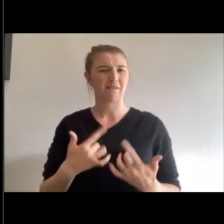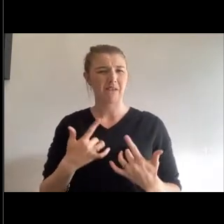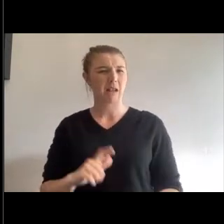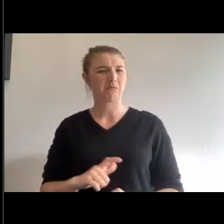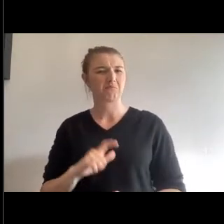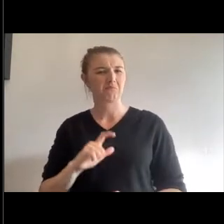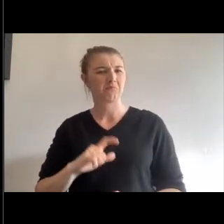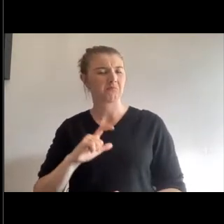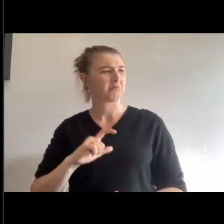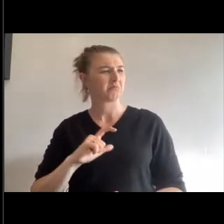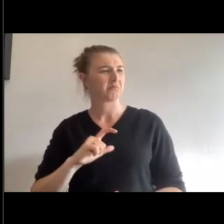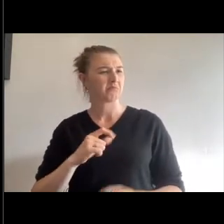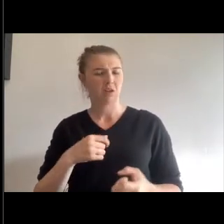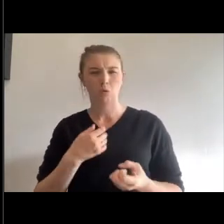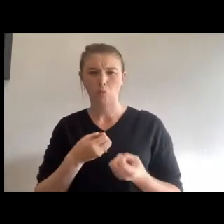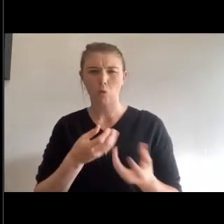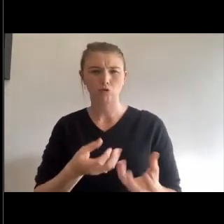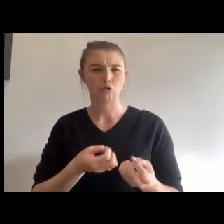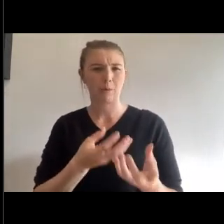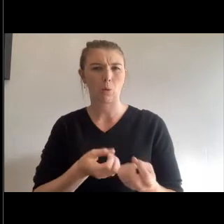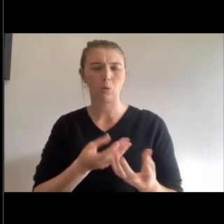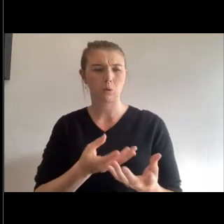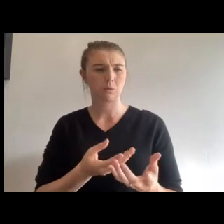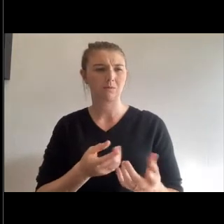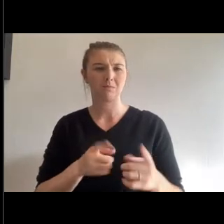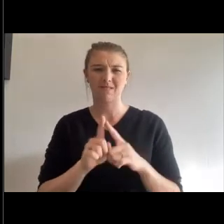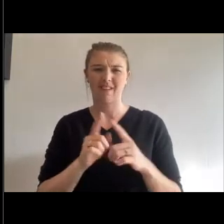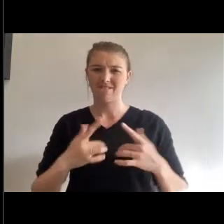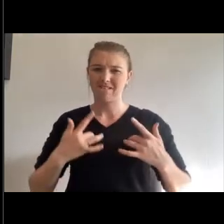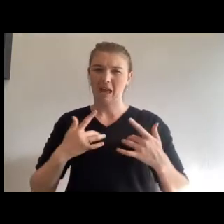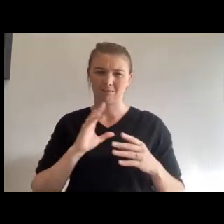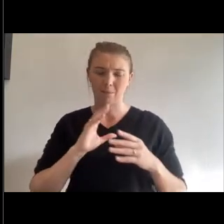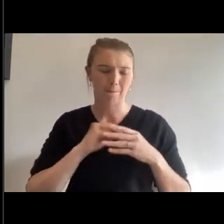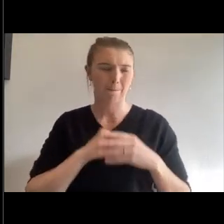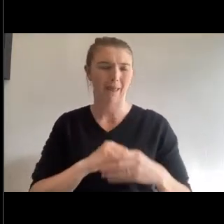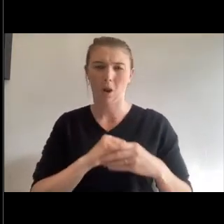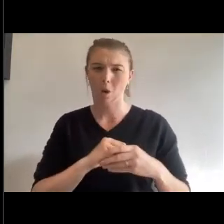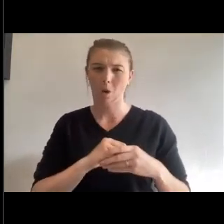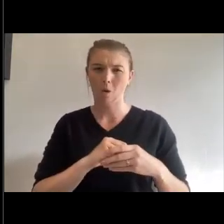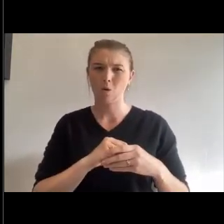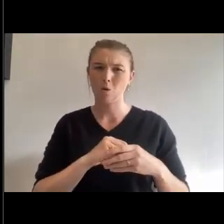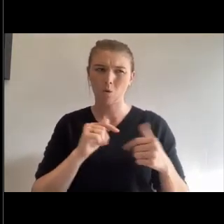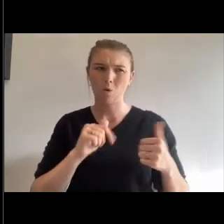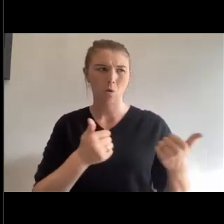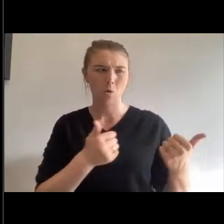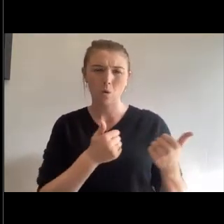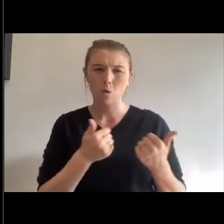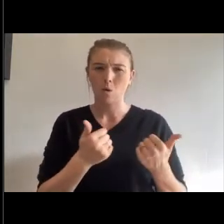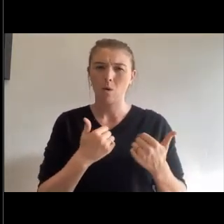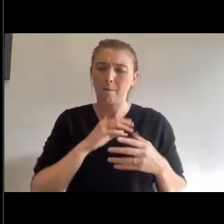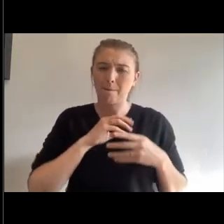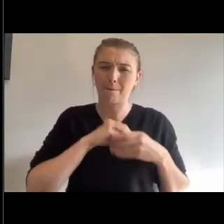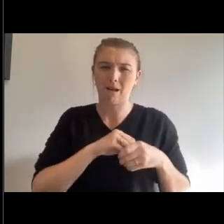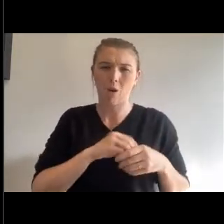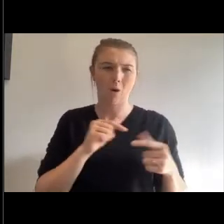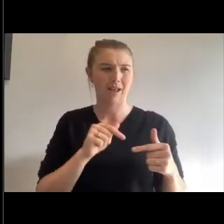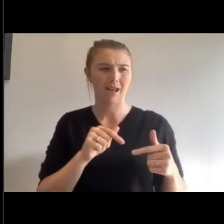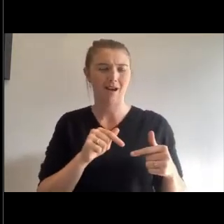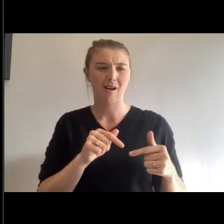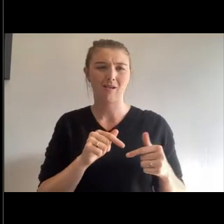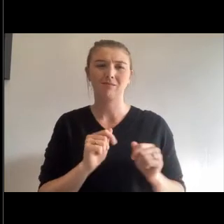was contributing, and I felt belonging, really did felt belonging. And the company was